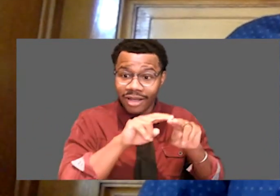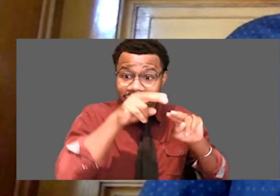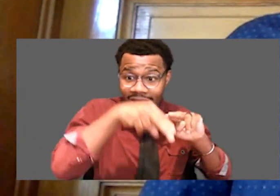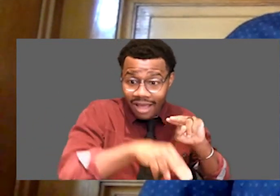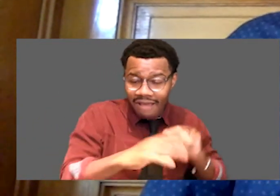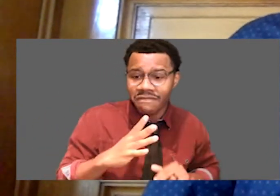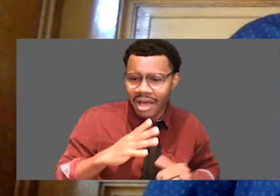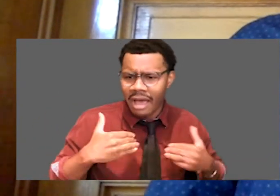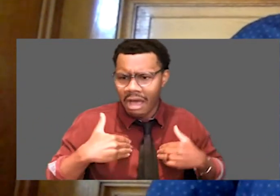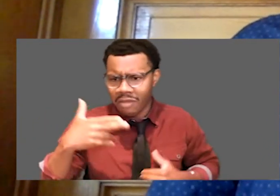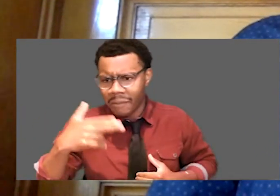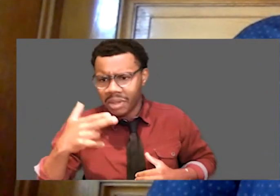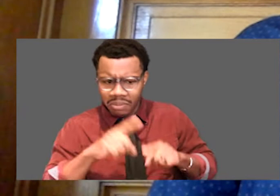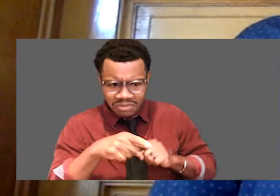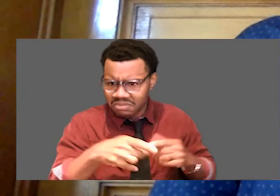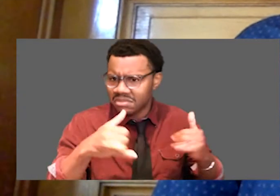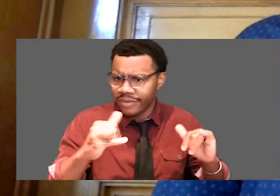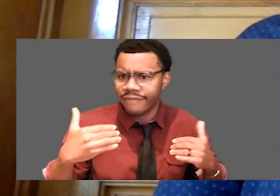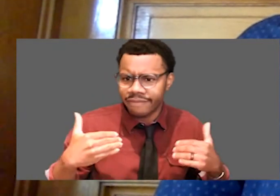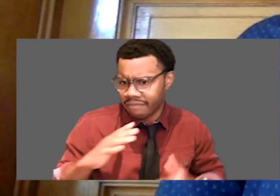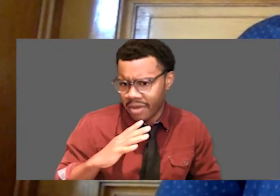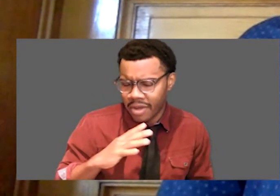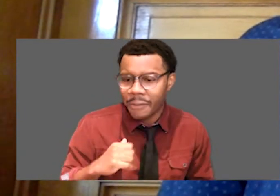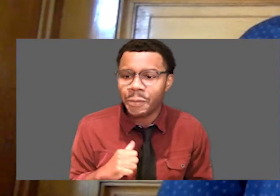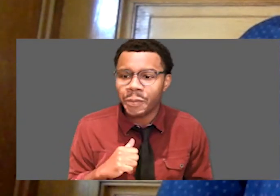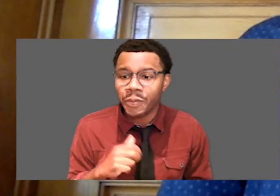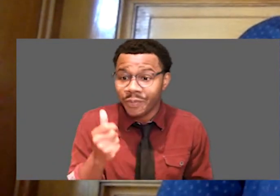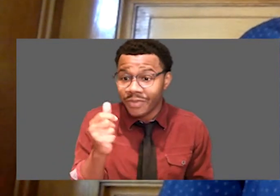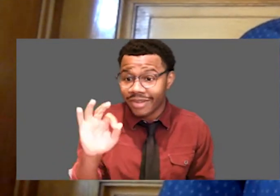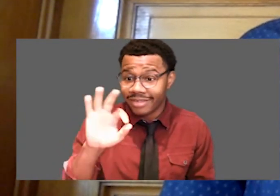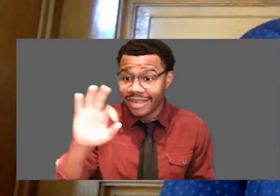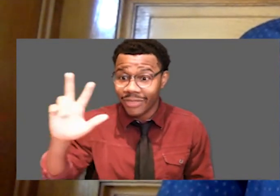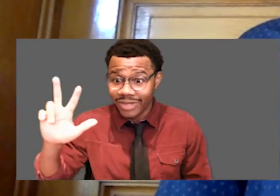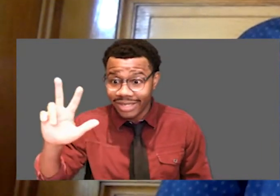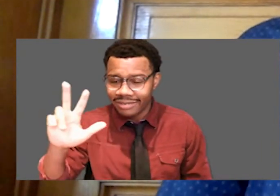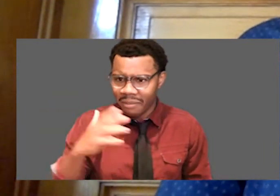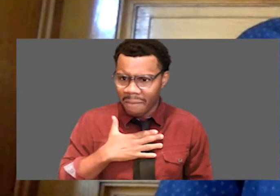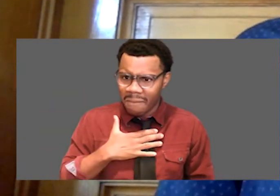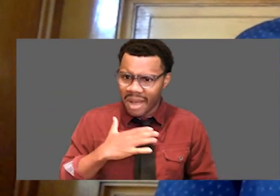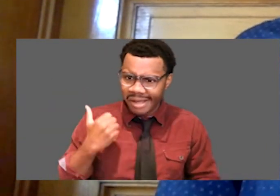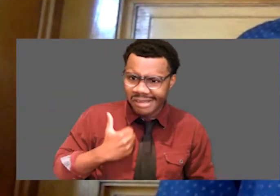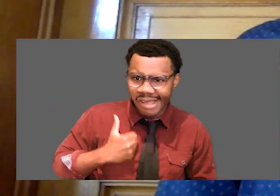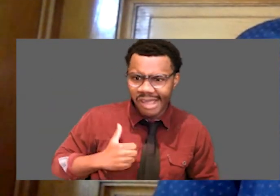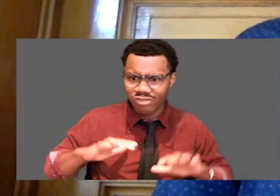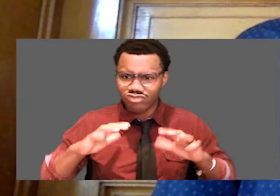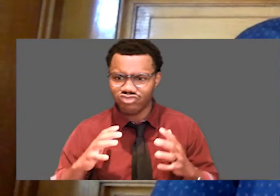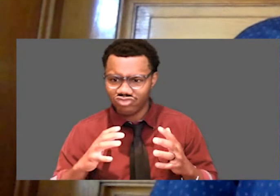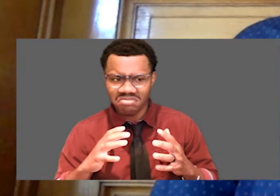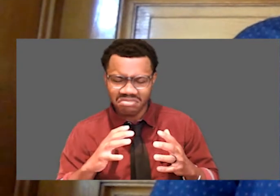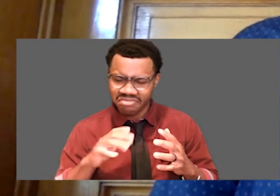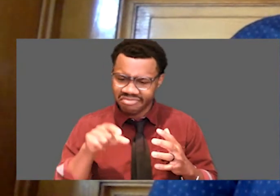93, my neighborhood crew laid claim to what we saw as our inheritance. We own that